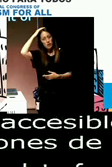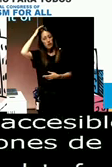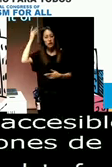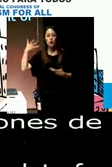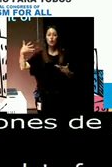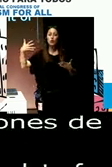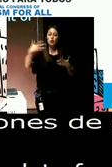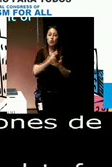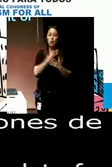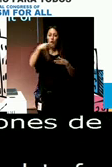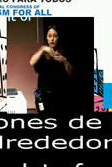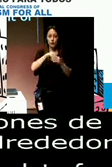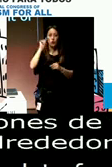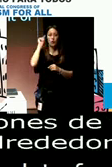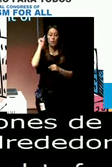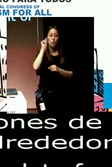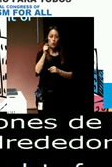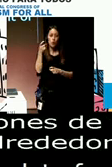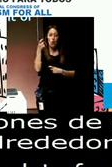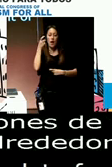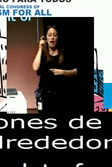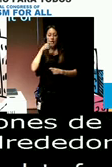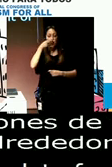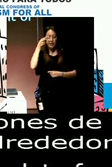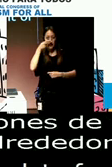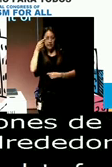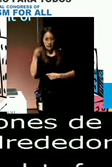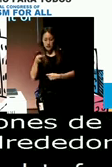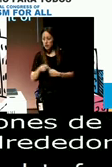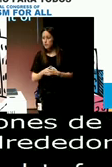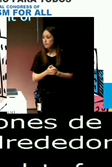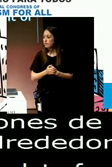Open data is a very important point for us.